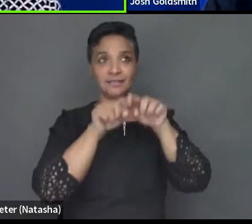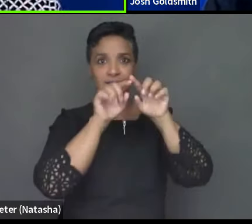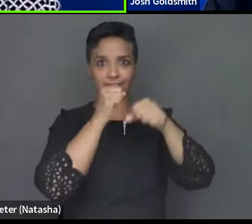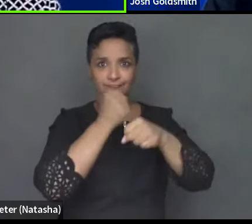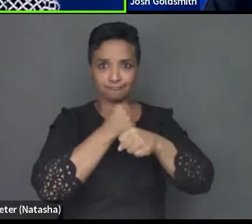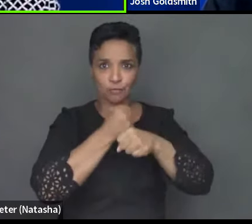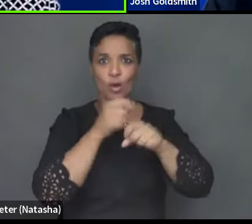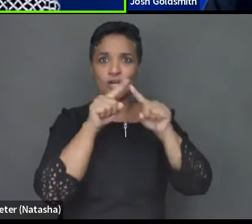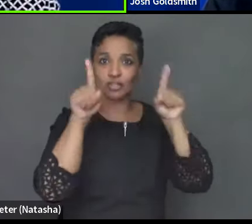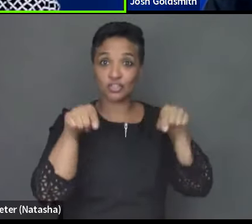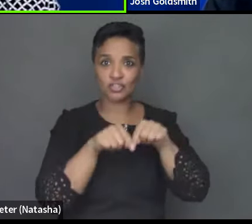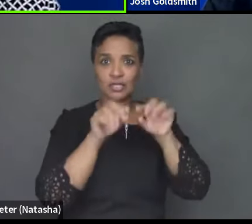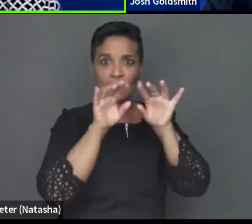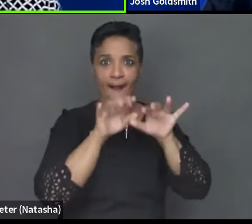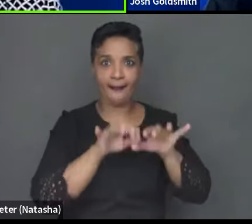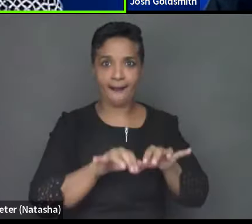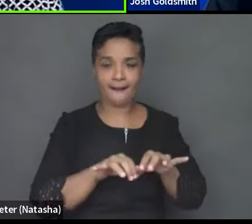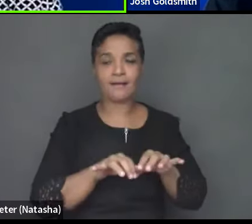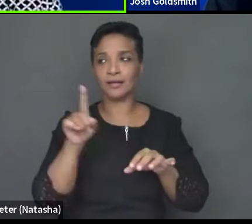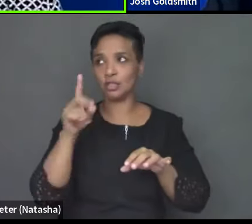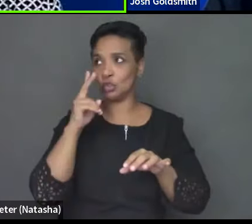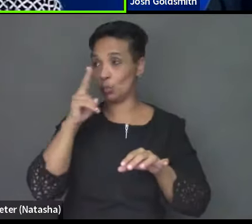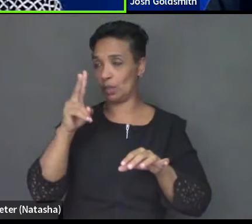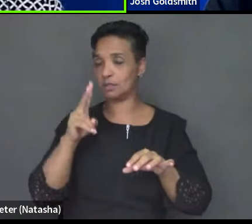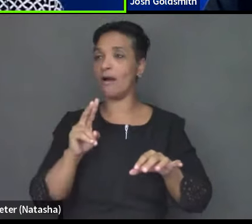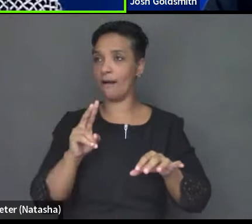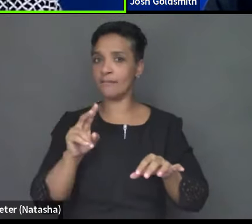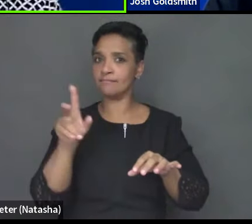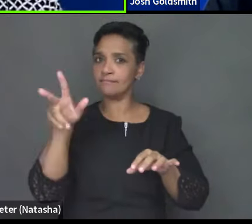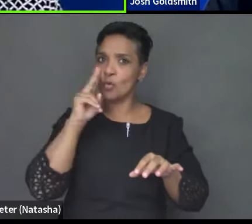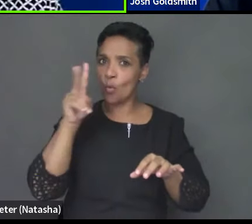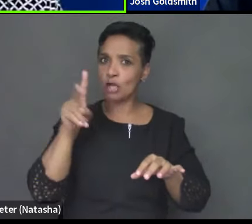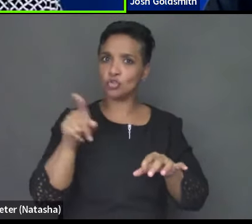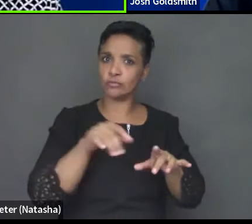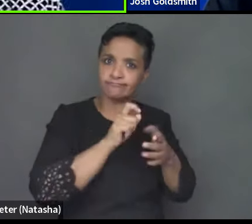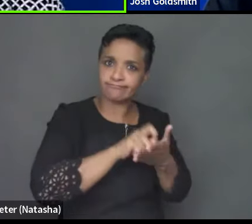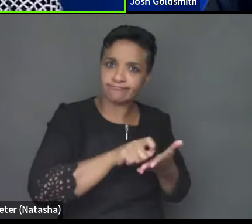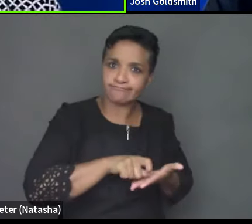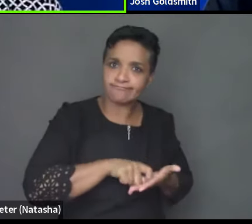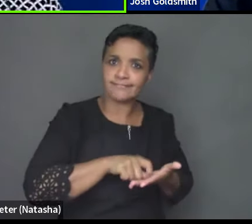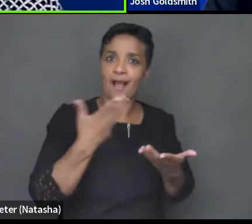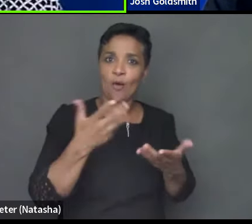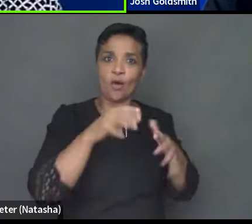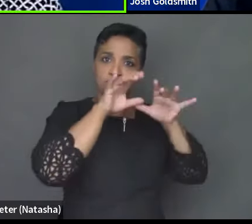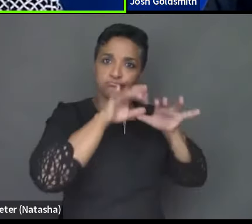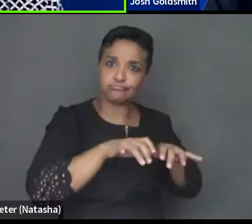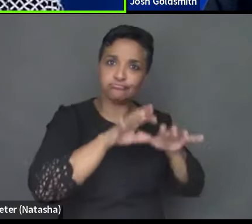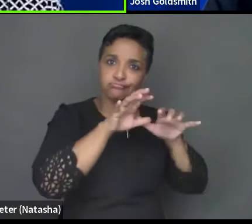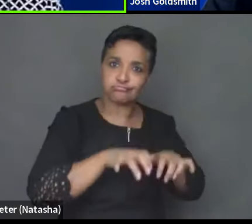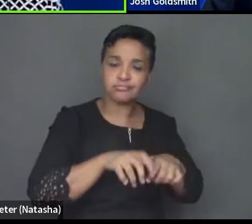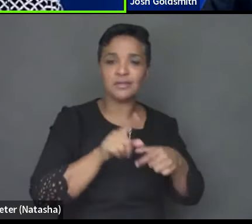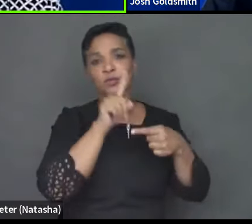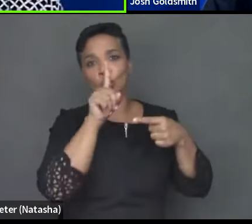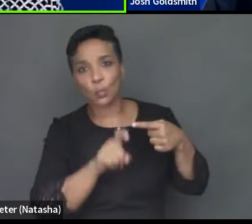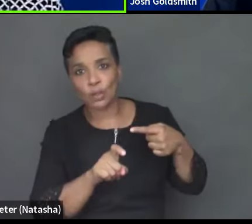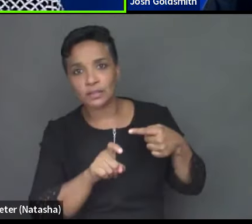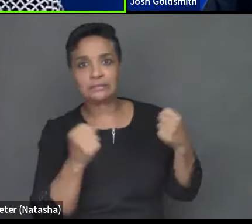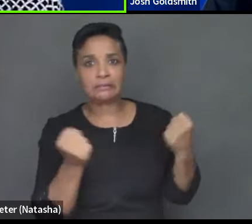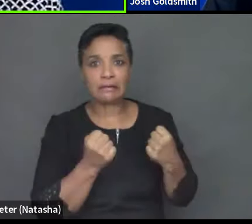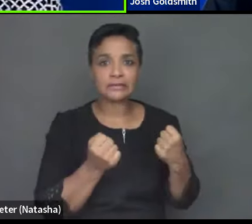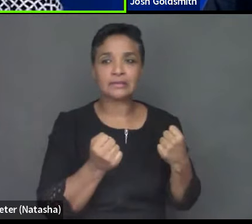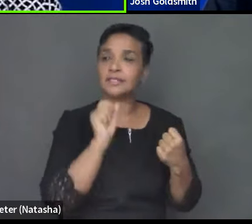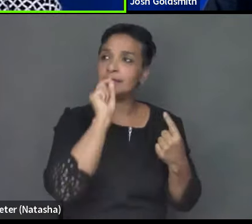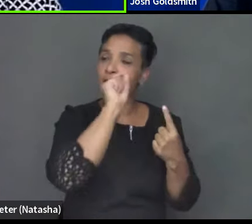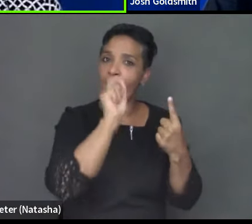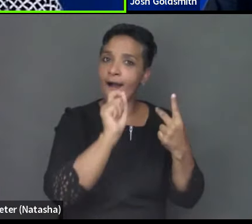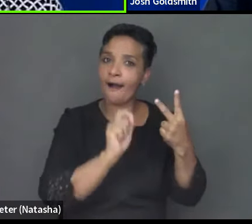with the worksheet before you start watching, and make sure that you take notes on the worksheet. There are questions and activities to guide you through the worksheet, so